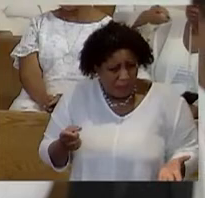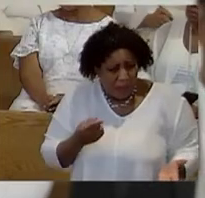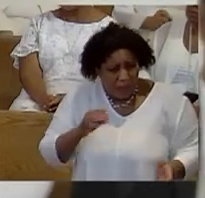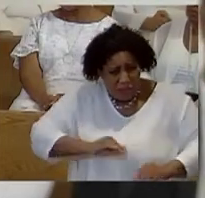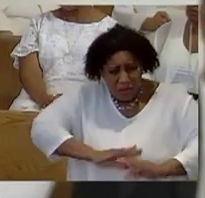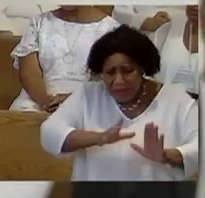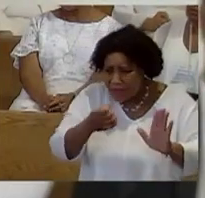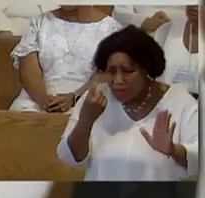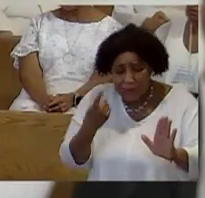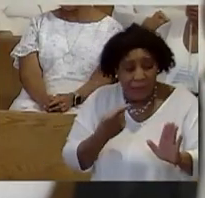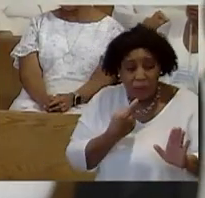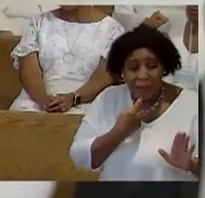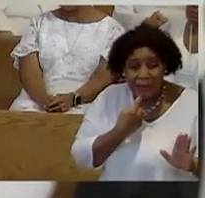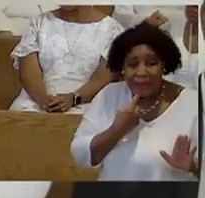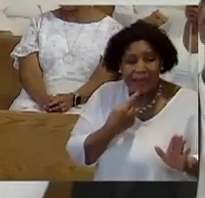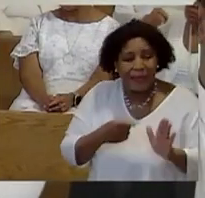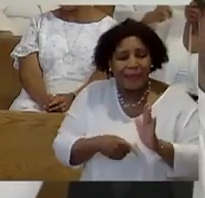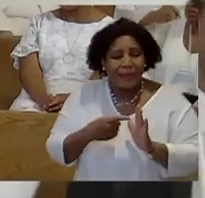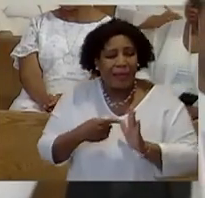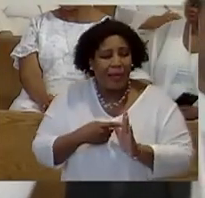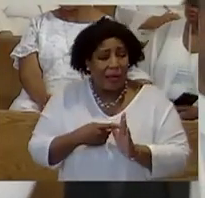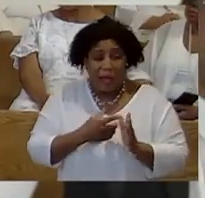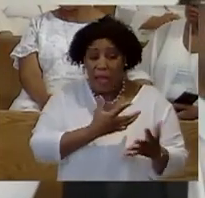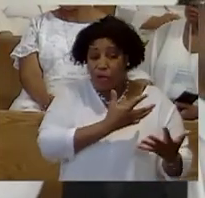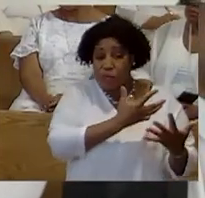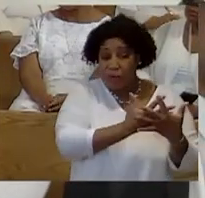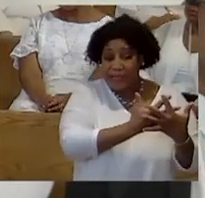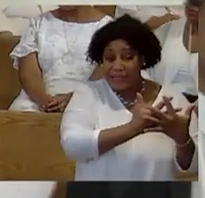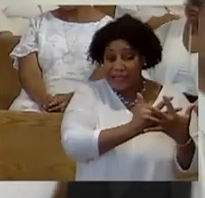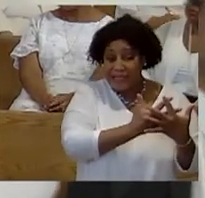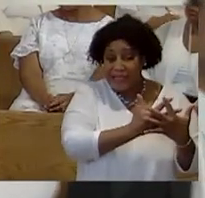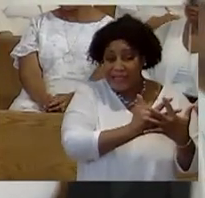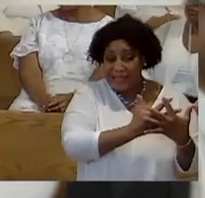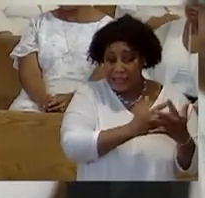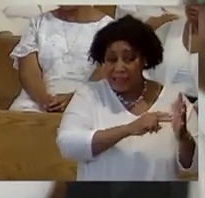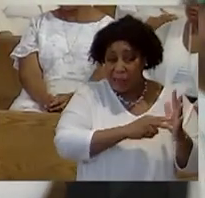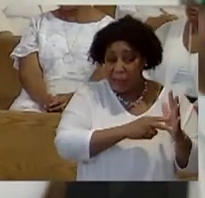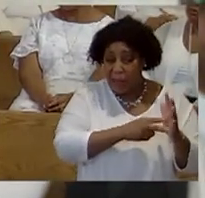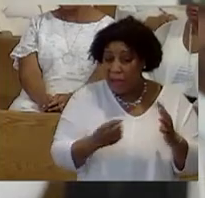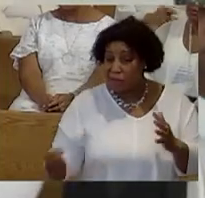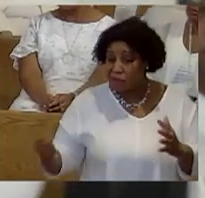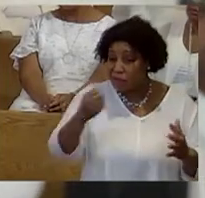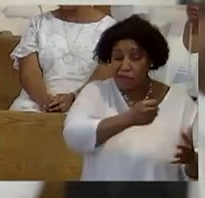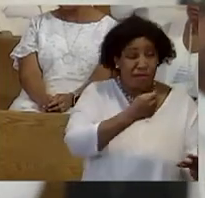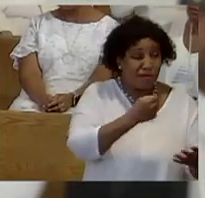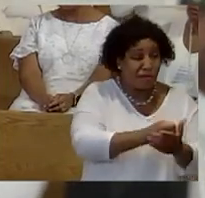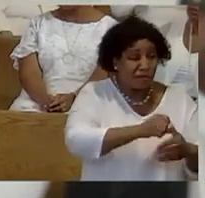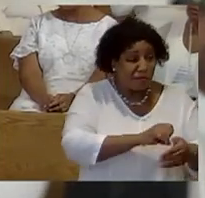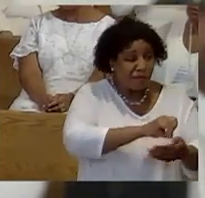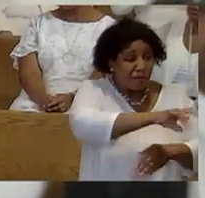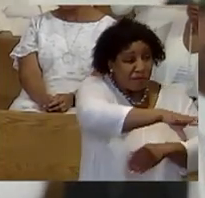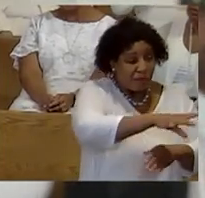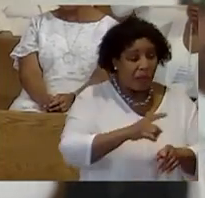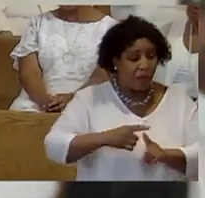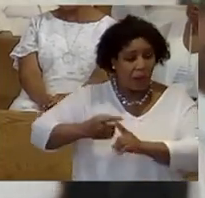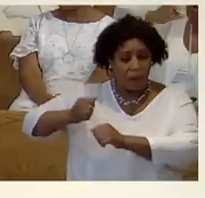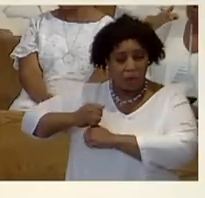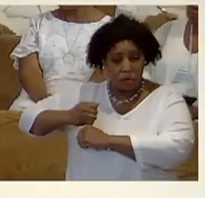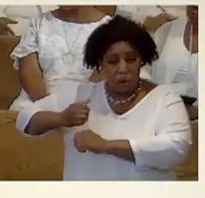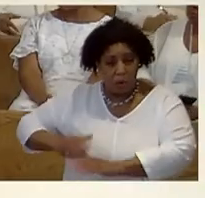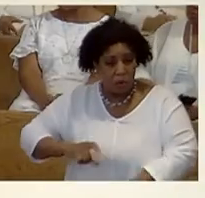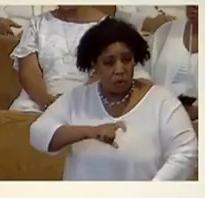what I just said, because being in prison doesn't mean that you're incarcerated by soldiers or